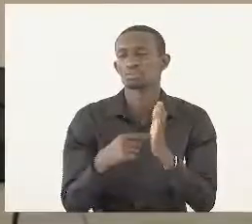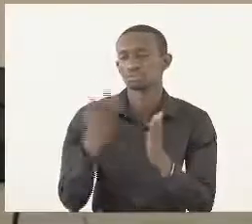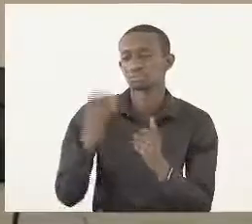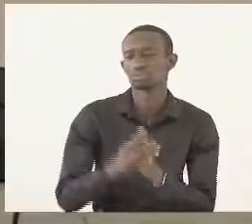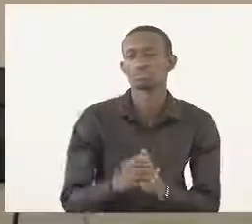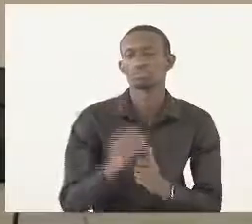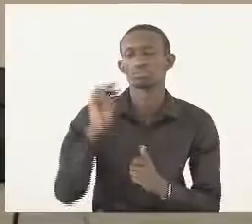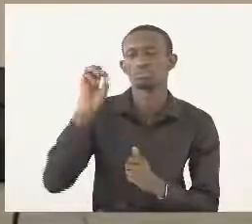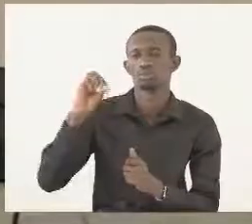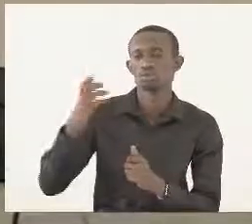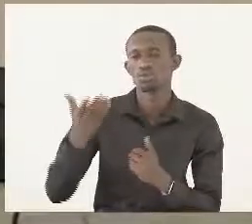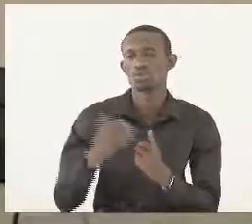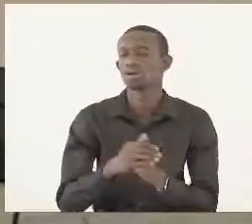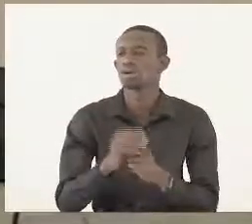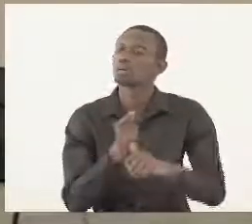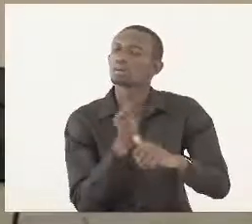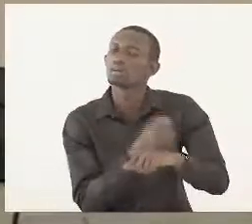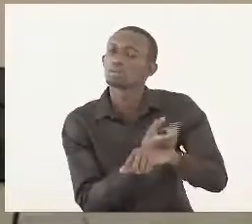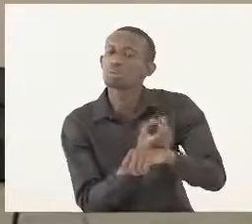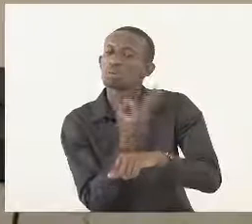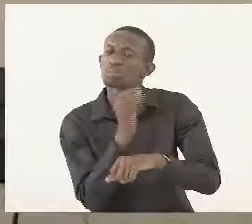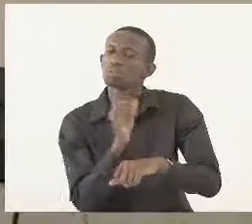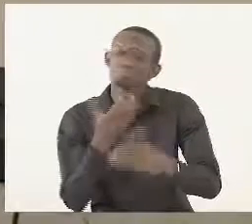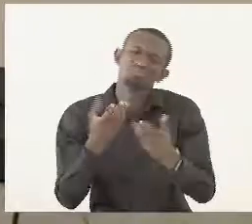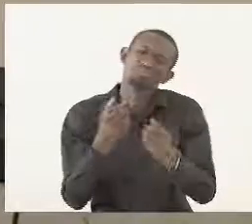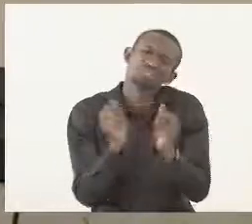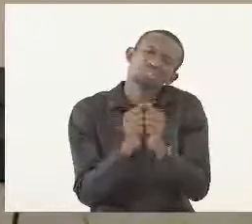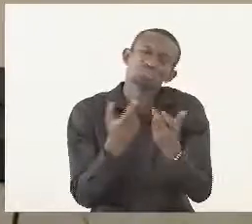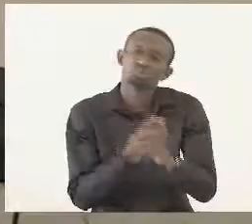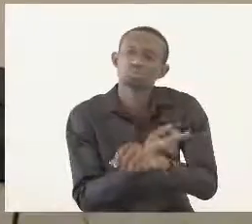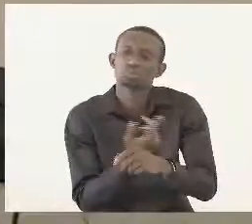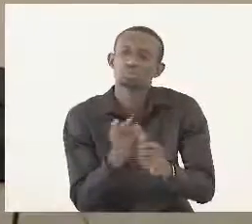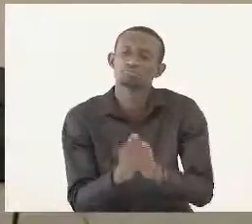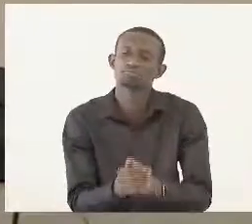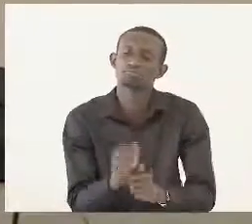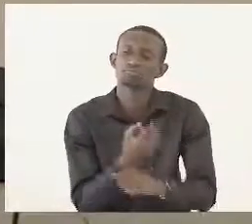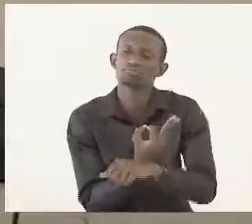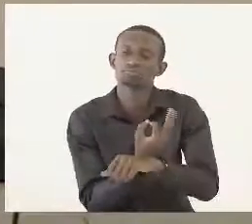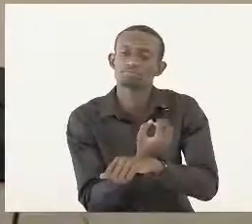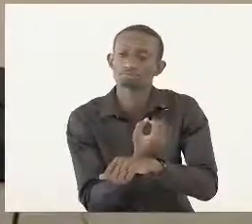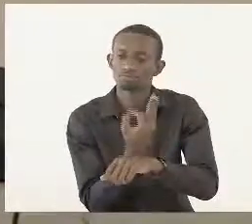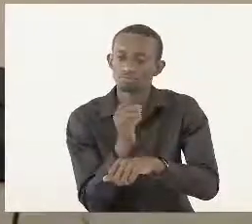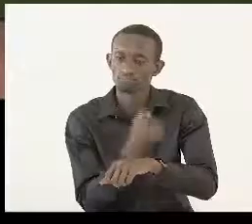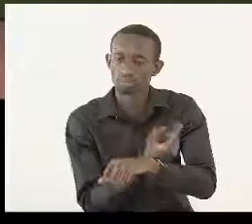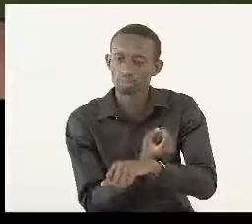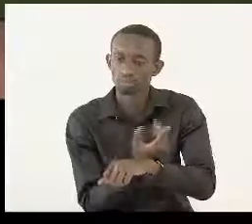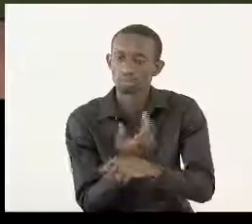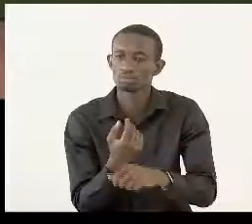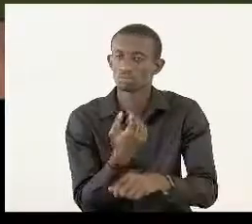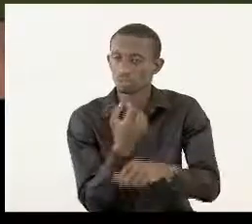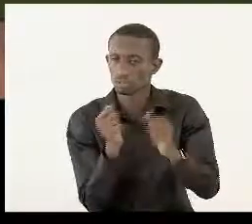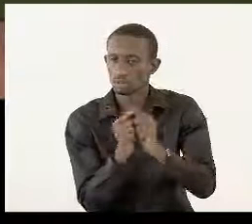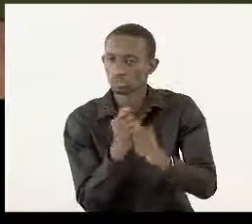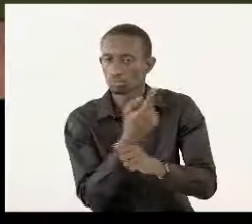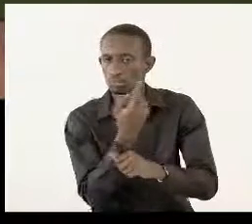do that in some seconds, like 30 seconds. 10 seconds for one equation, 10 seconds for one equation, and 10 seconds for the